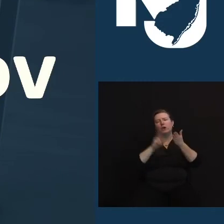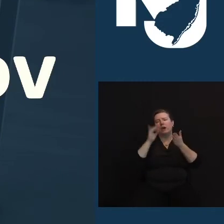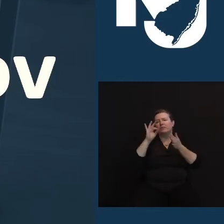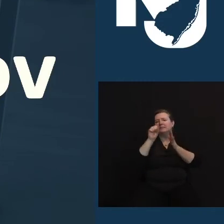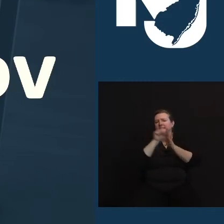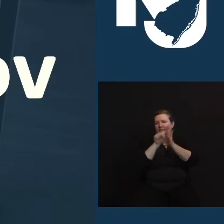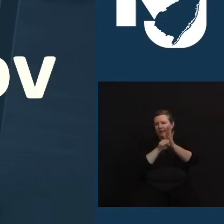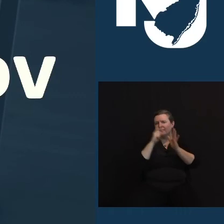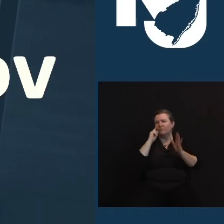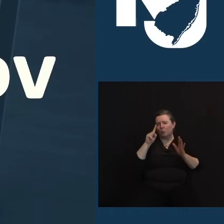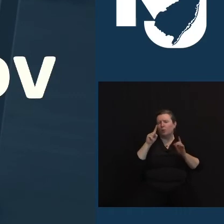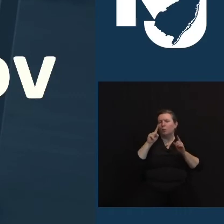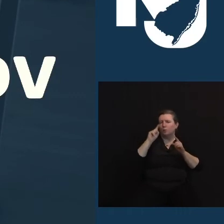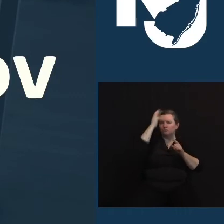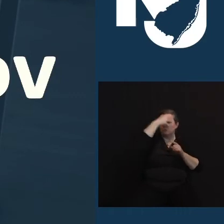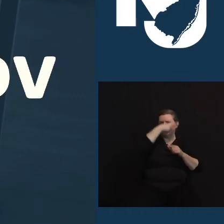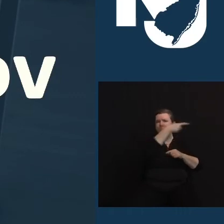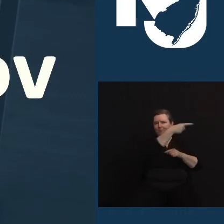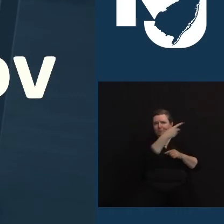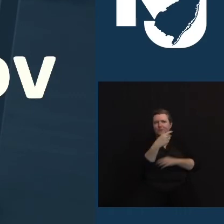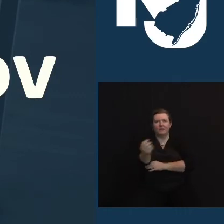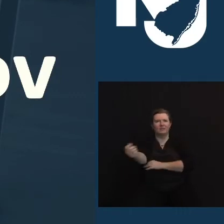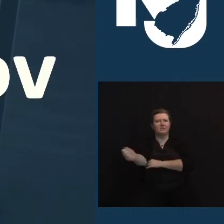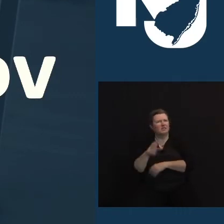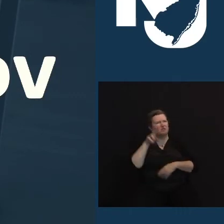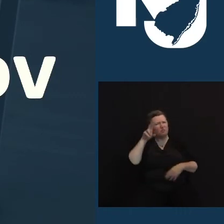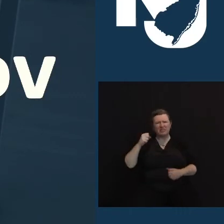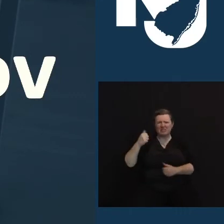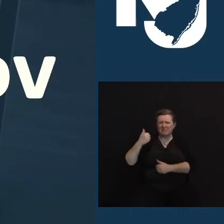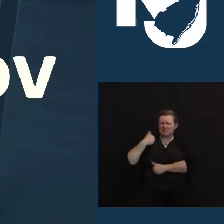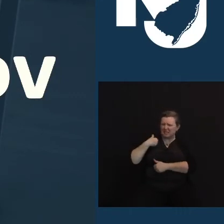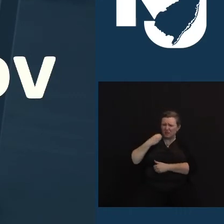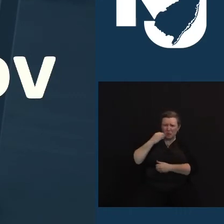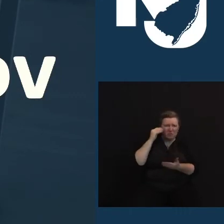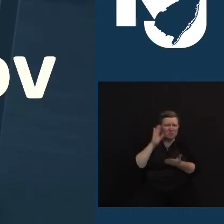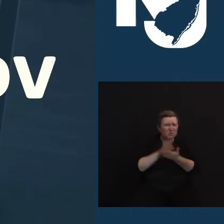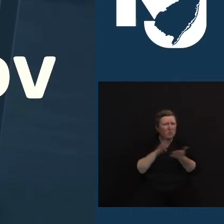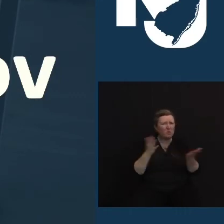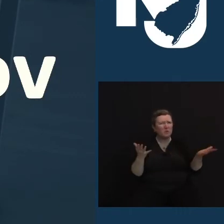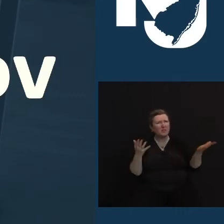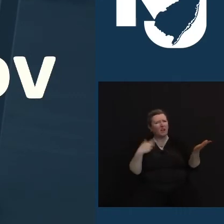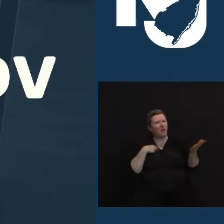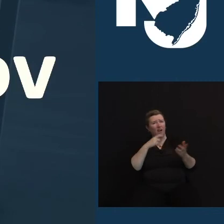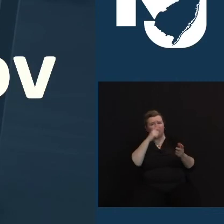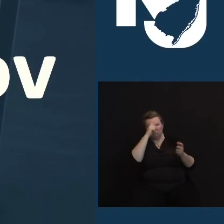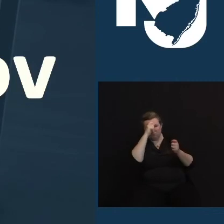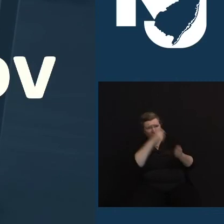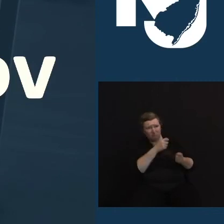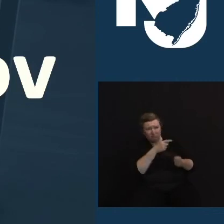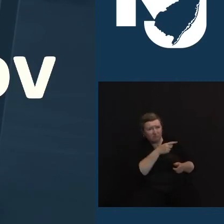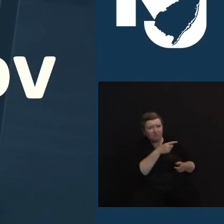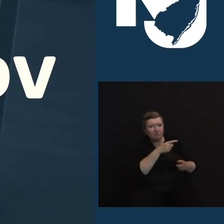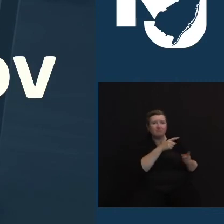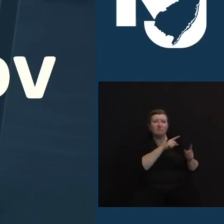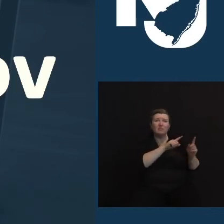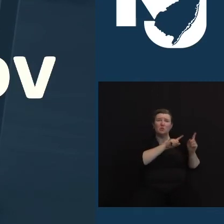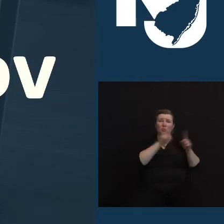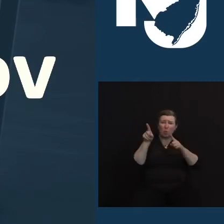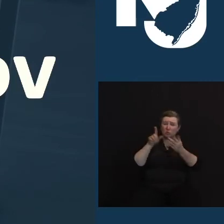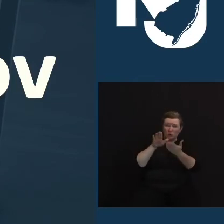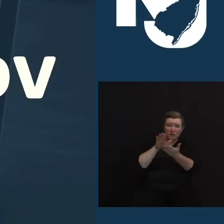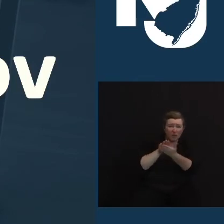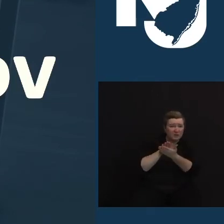#1 in his class at the United States Military Academy, and I take my hat off to him for his going there in his service in uniform to